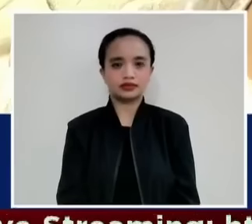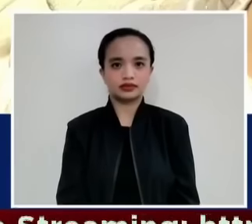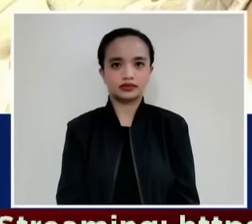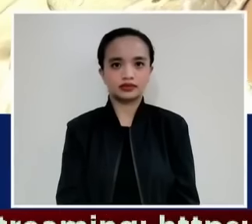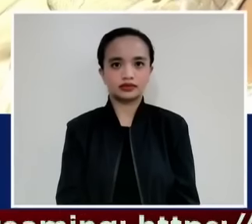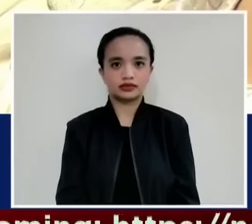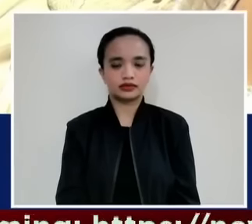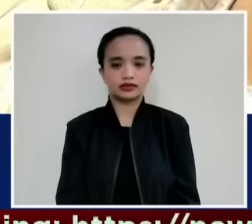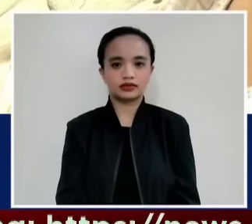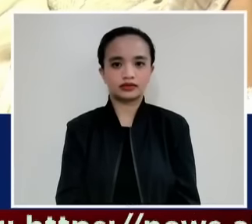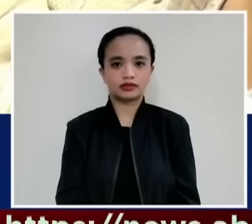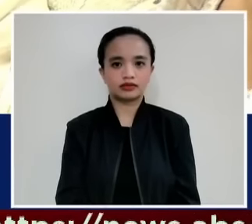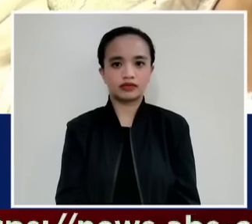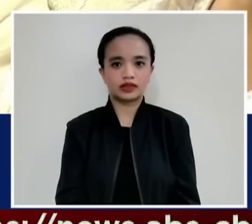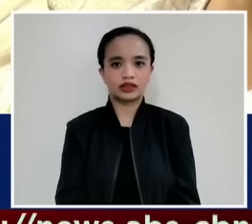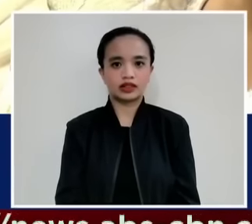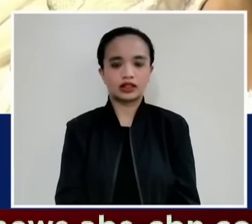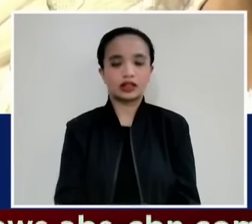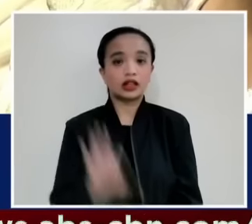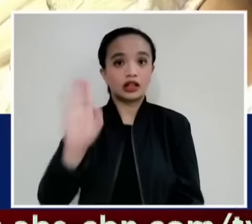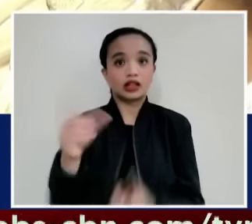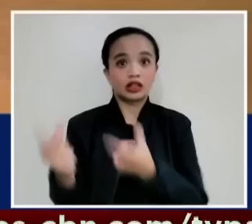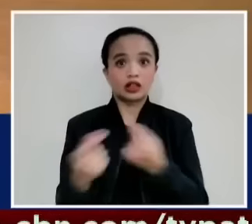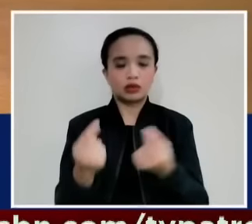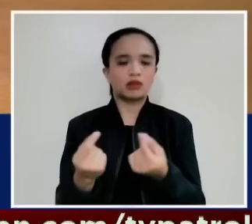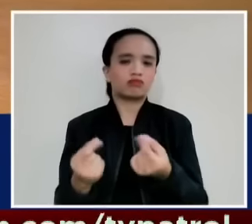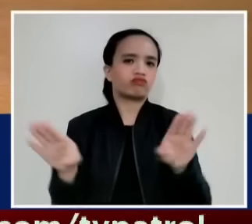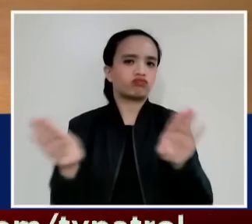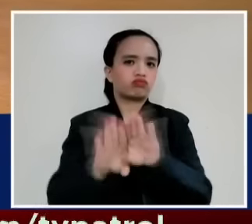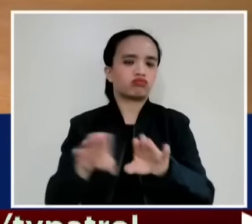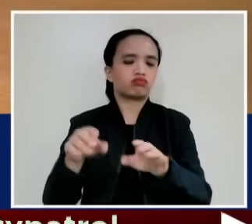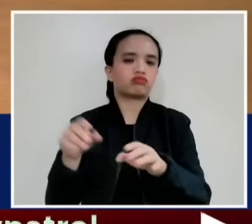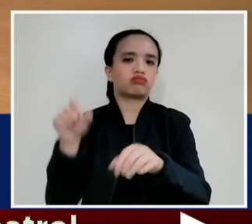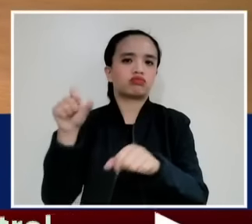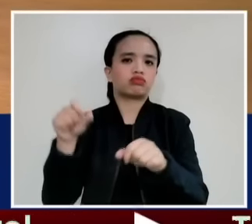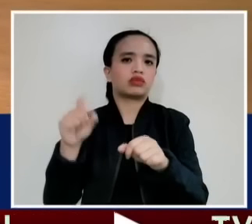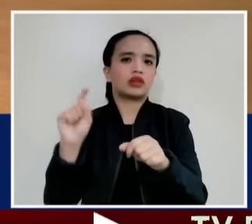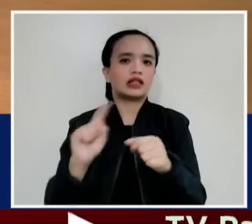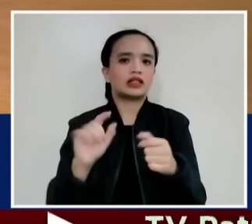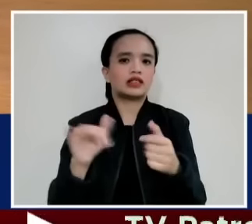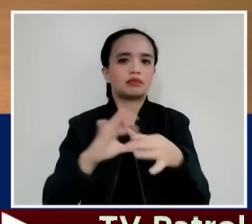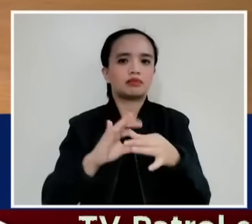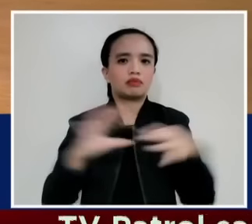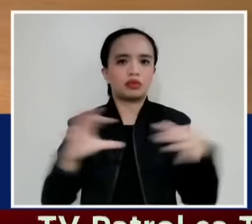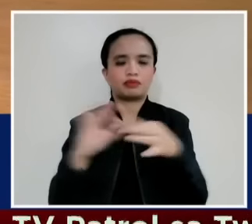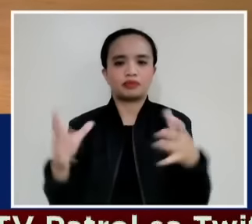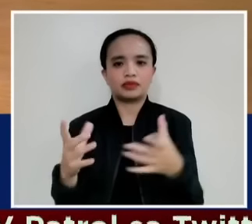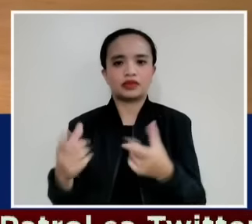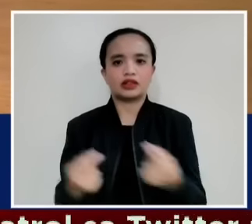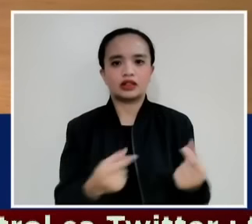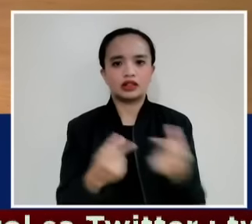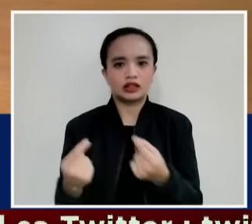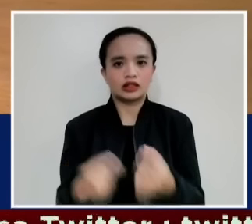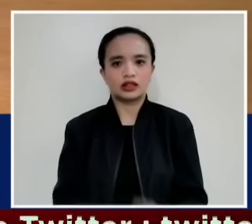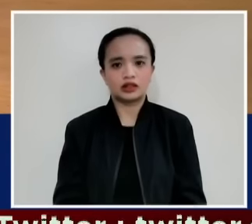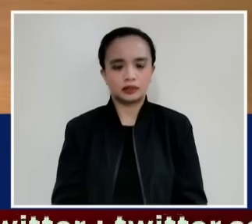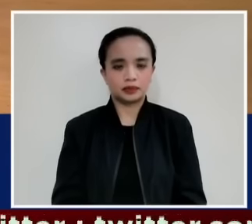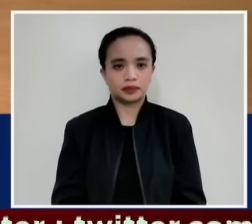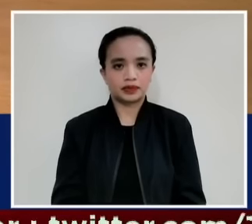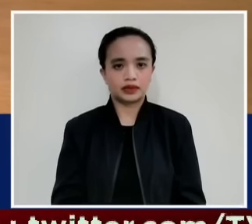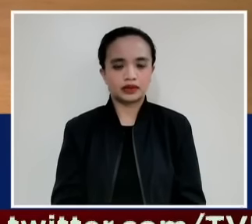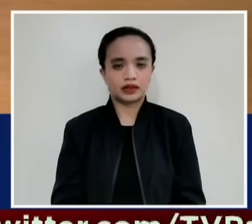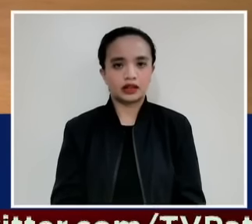We will shut down their activities and dismantle their network of operations. Unscrupulous law enforcers and